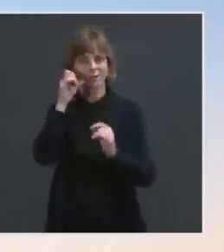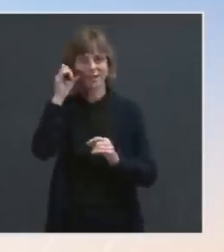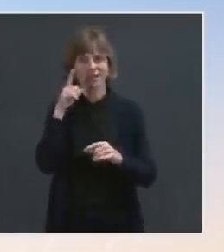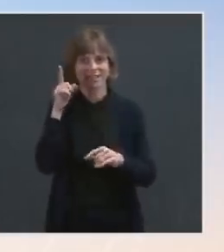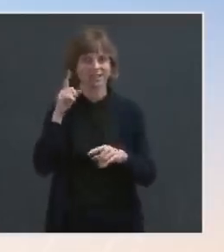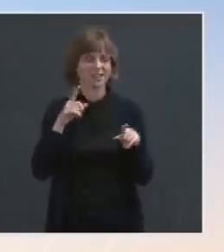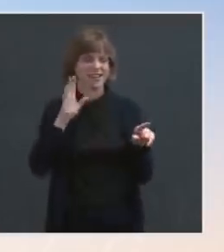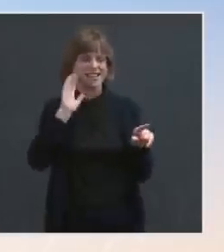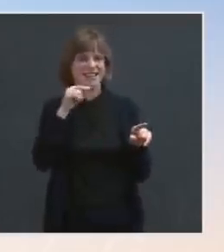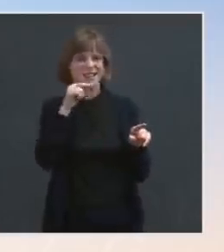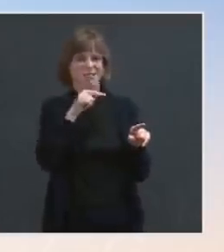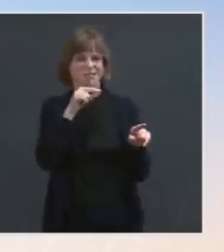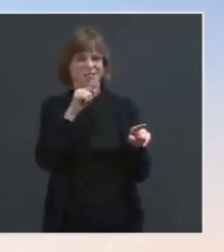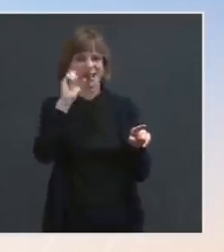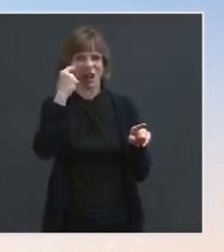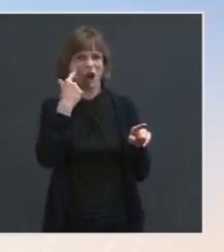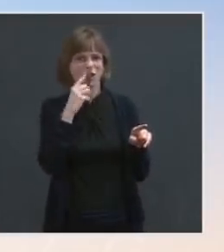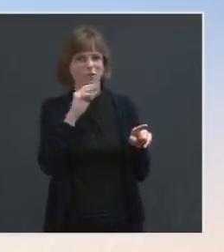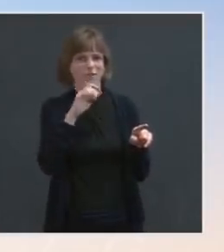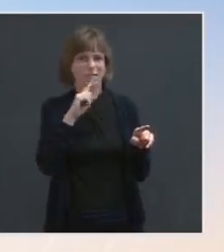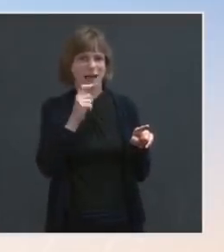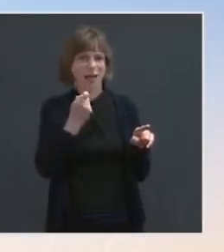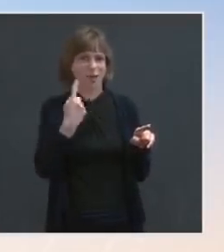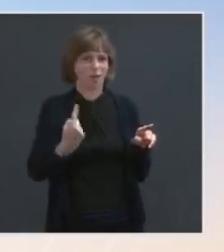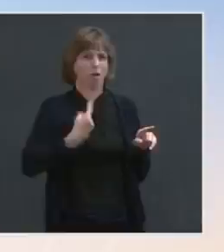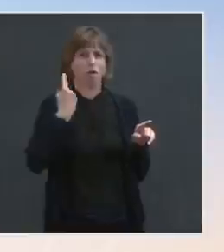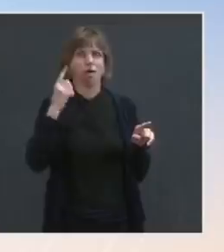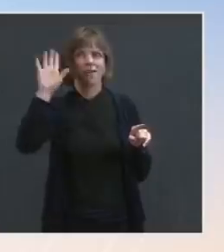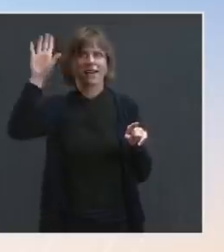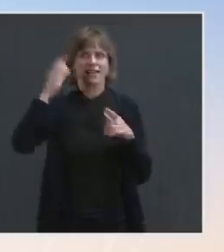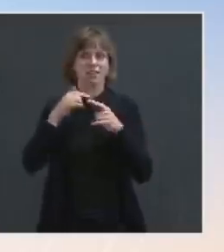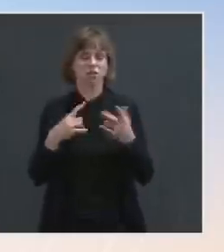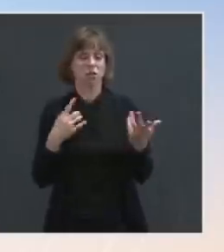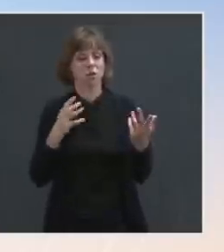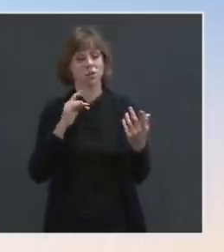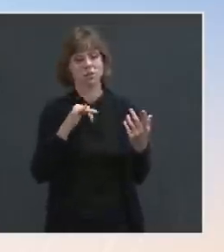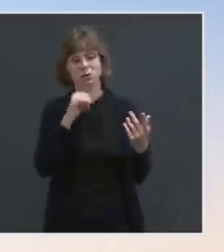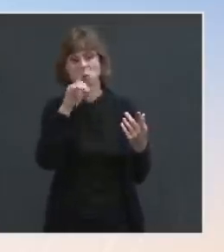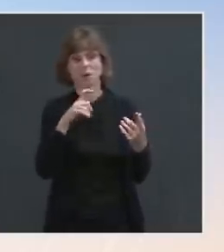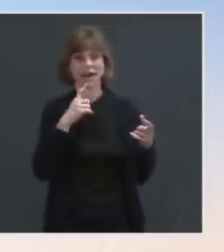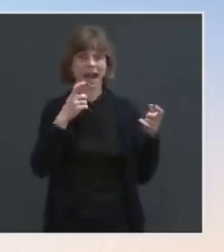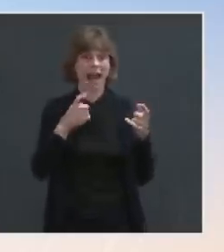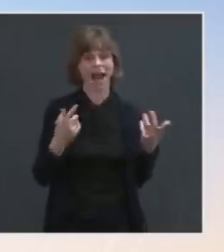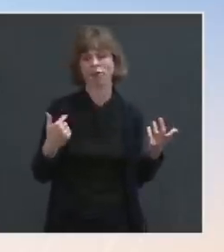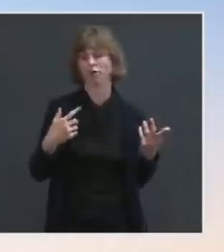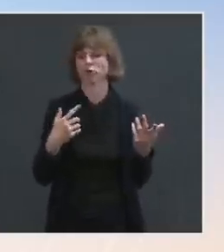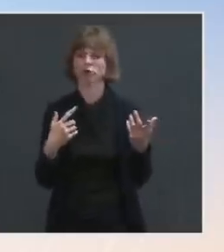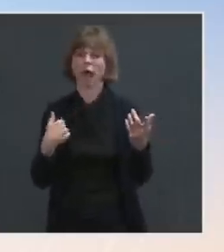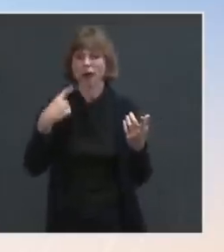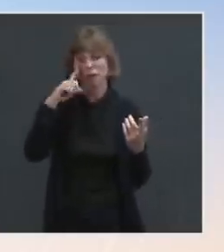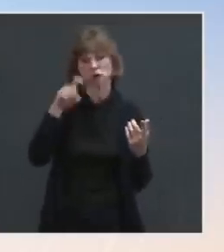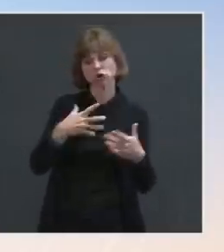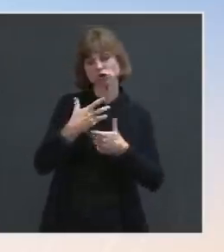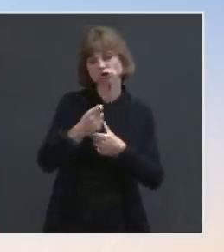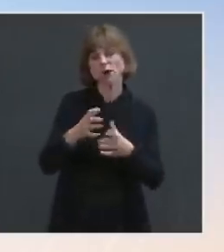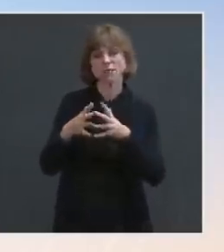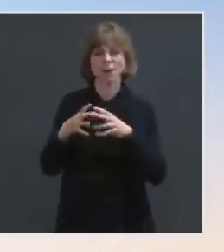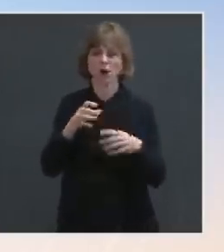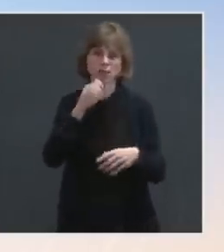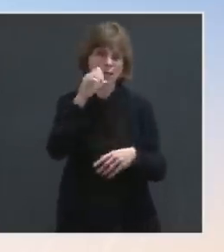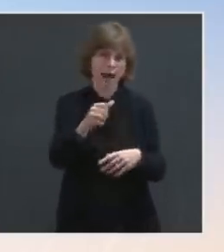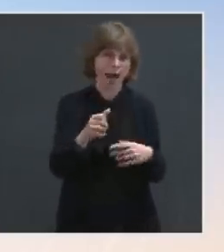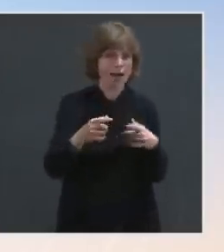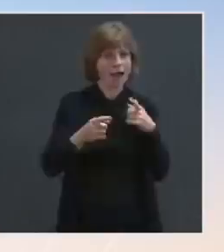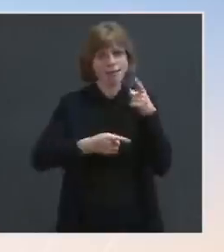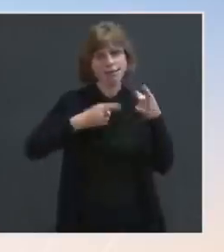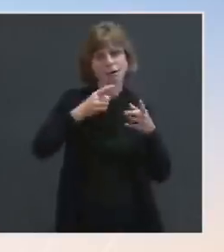at some of the president's language. He says Mississippians don't need handlers. I just think we should trust Americans and not insult them. He's making an